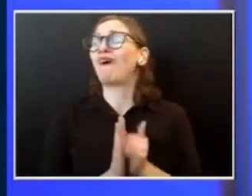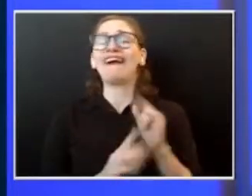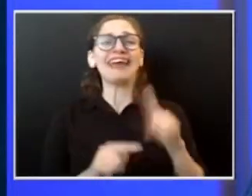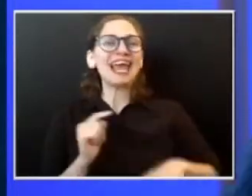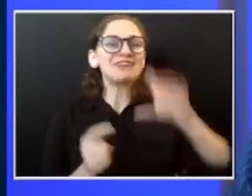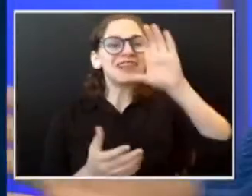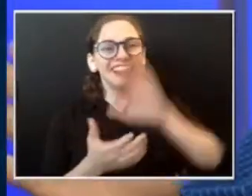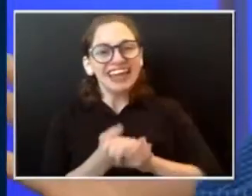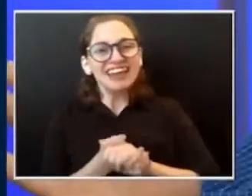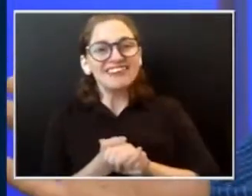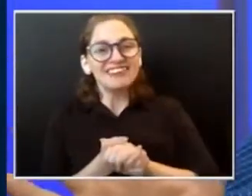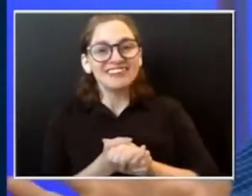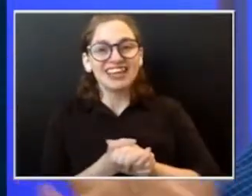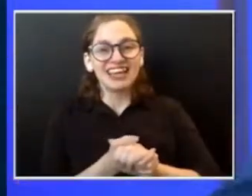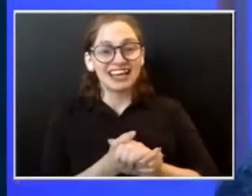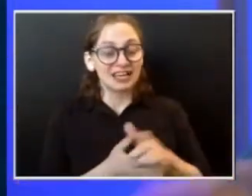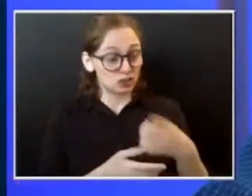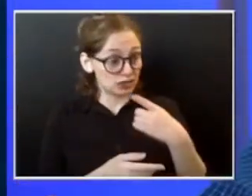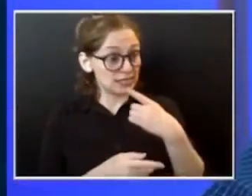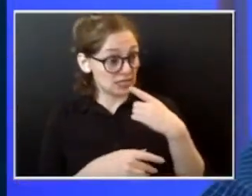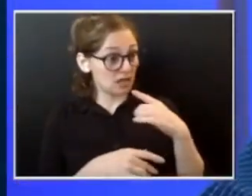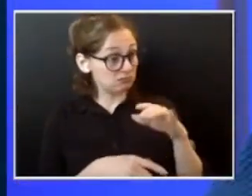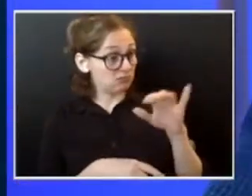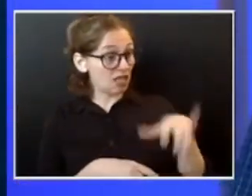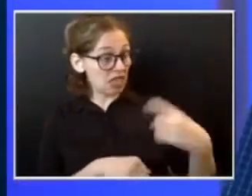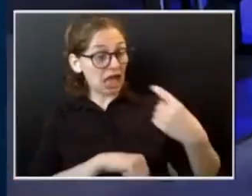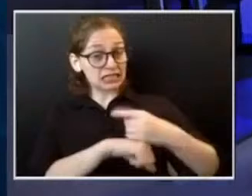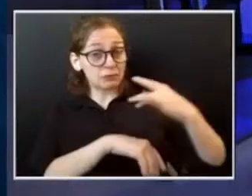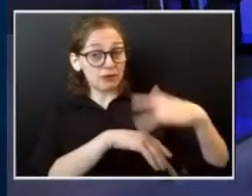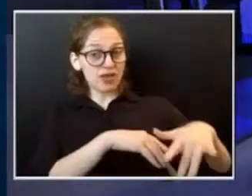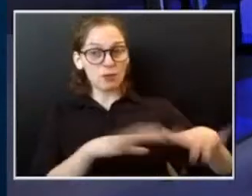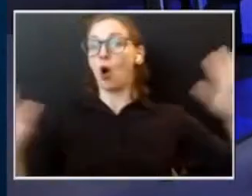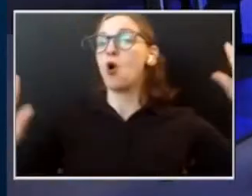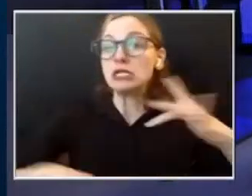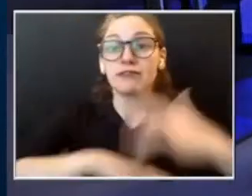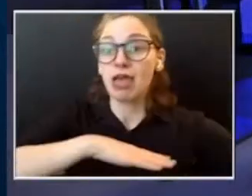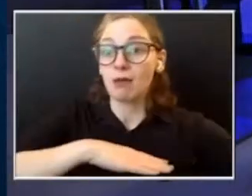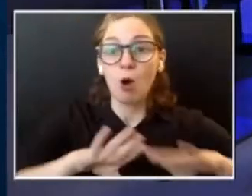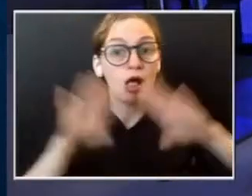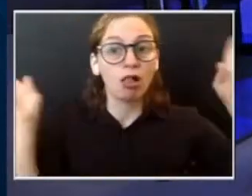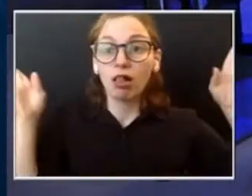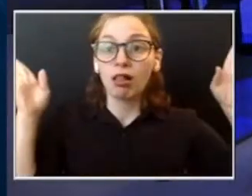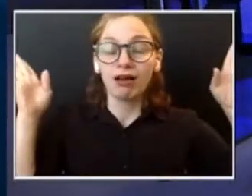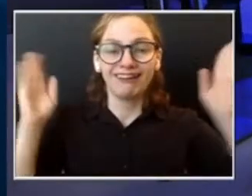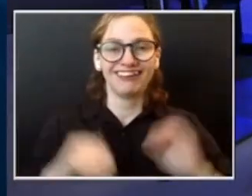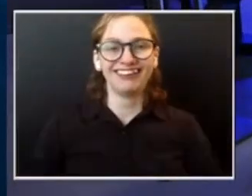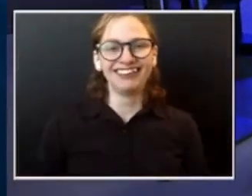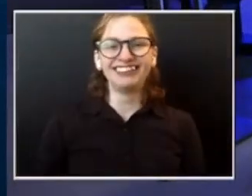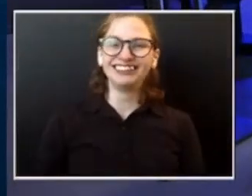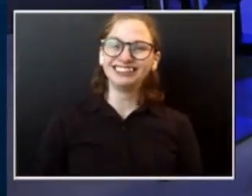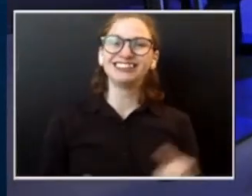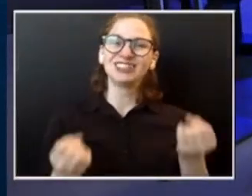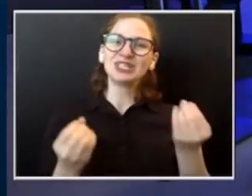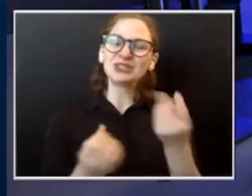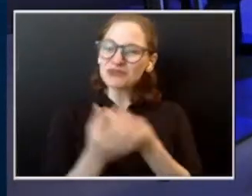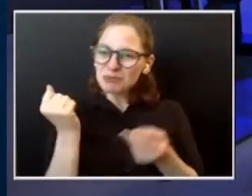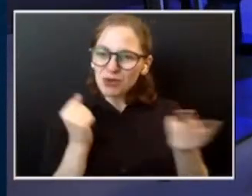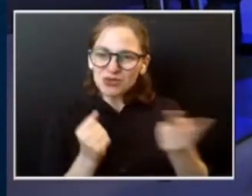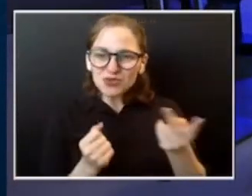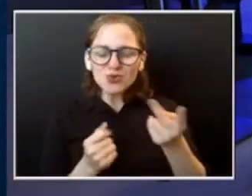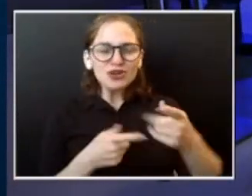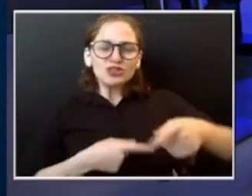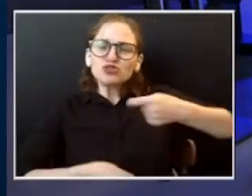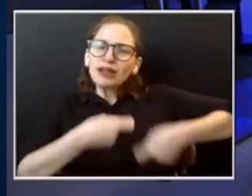date open. I said, it's open. It's open. So now both of you, what was the whole transplant day like? Tell us a little bit about